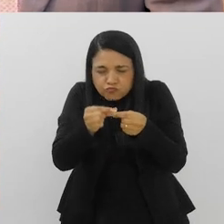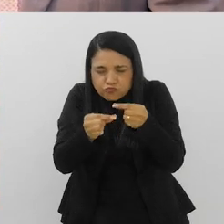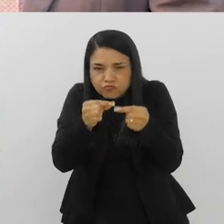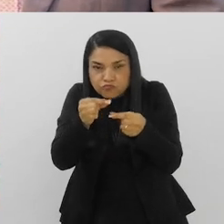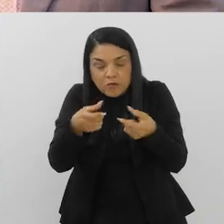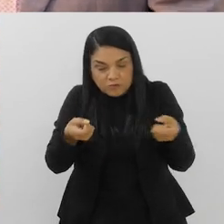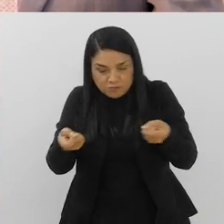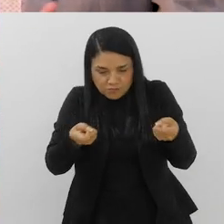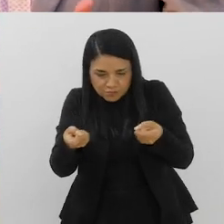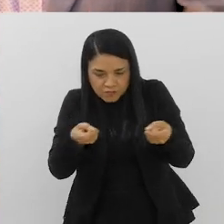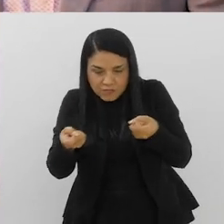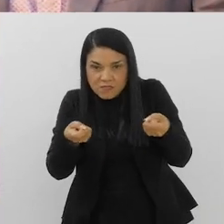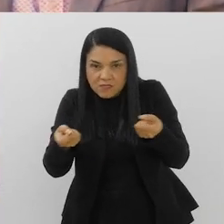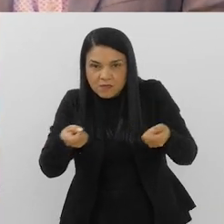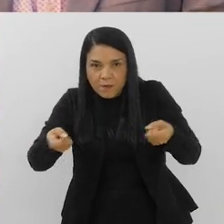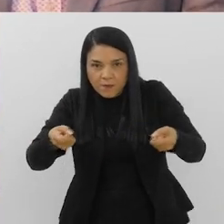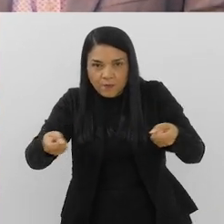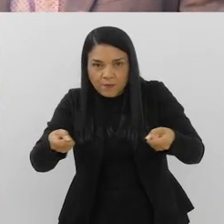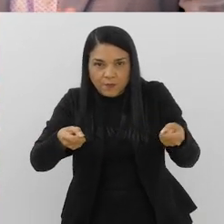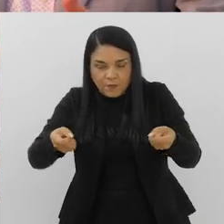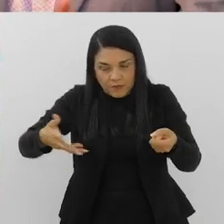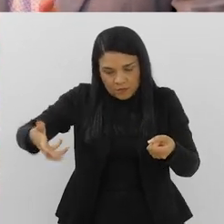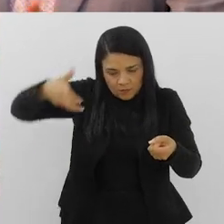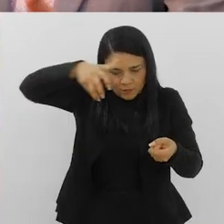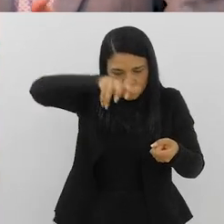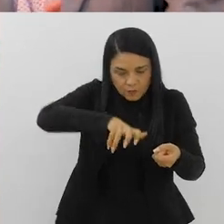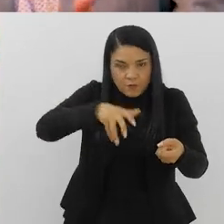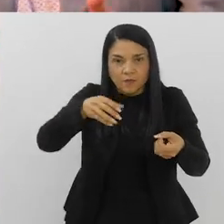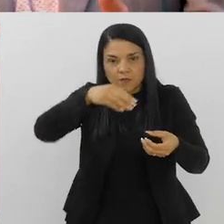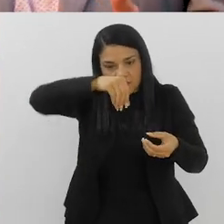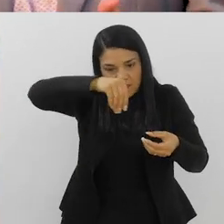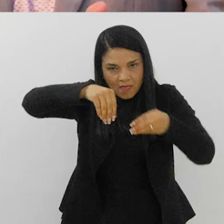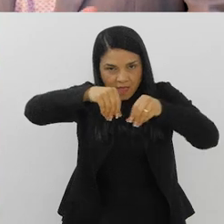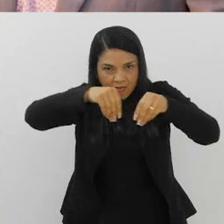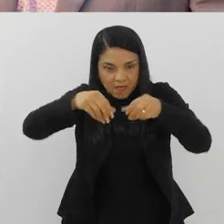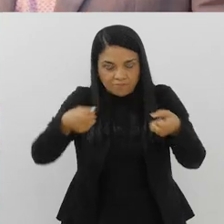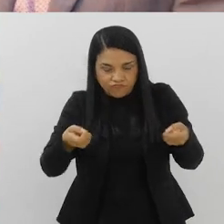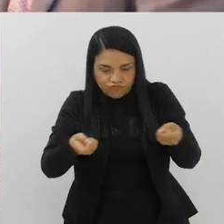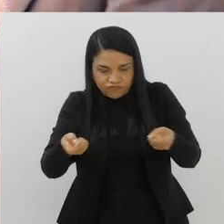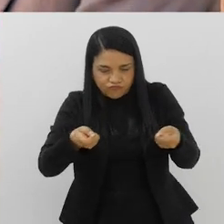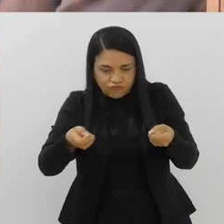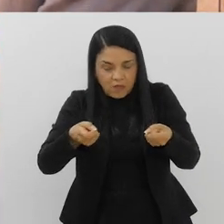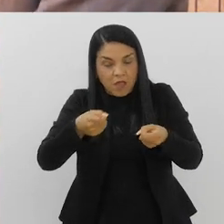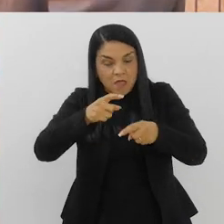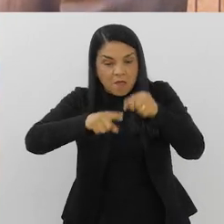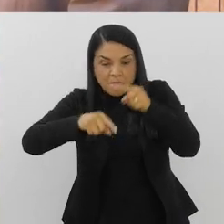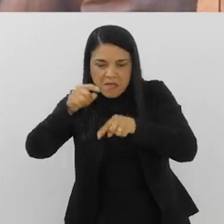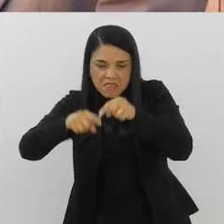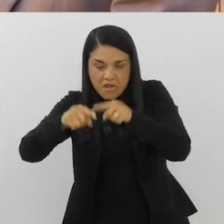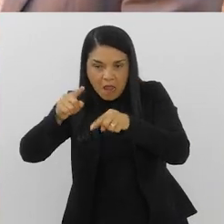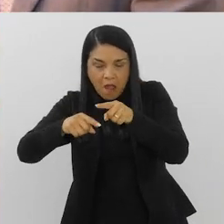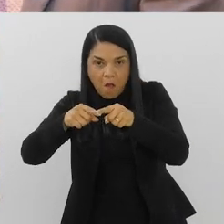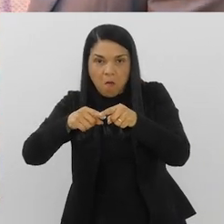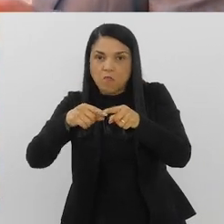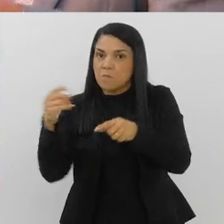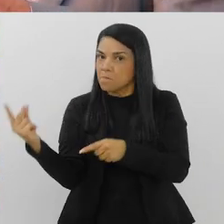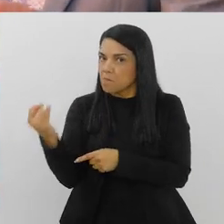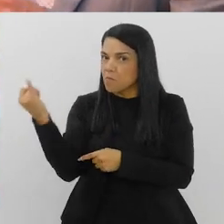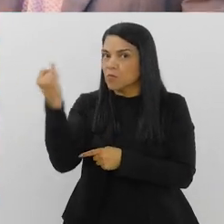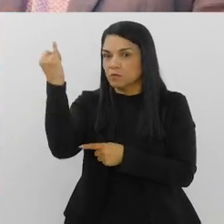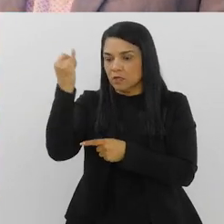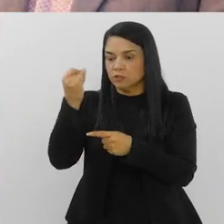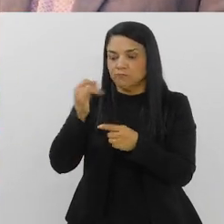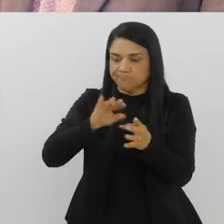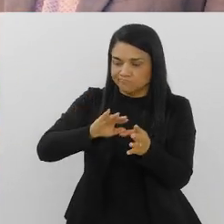peneers would take away what was material that didn't have any meaning and